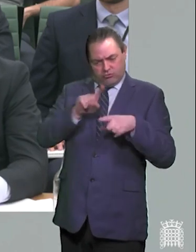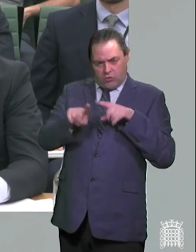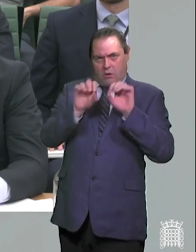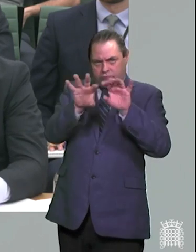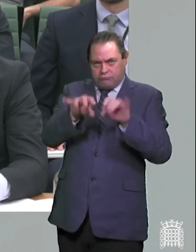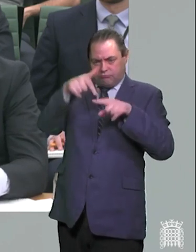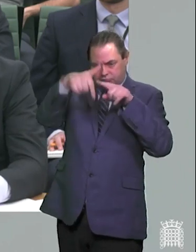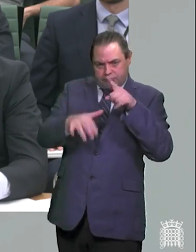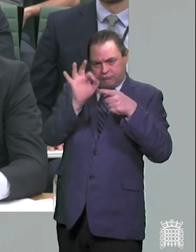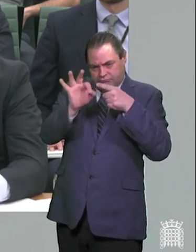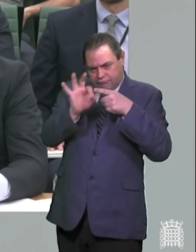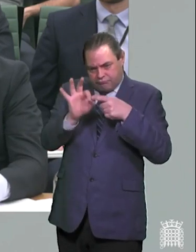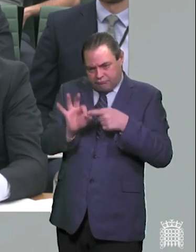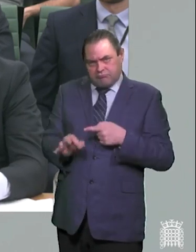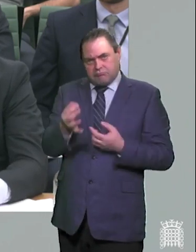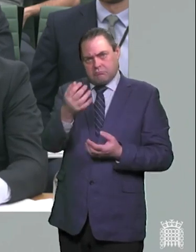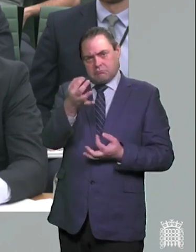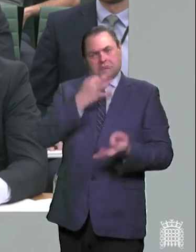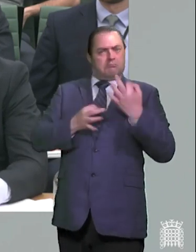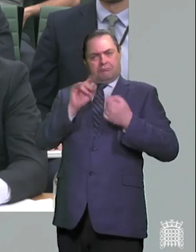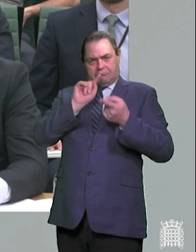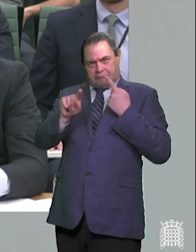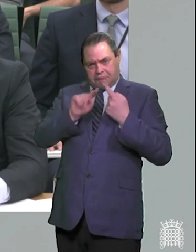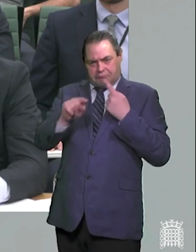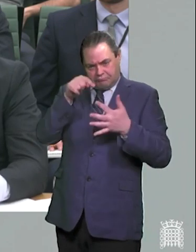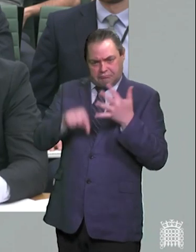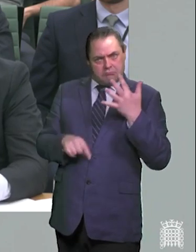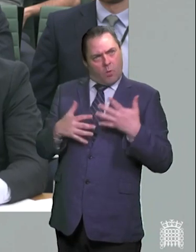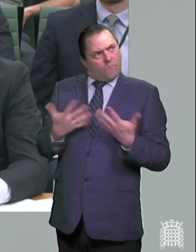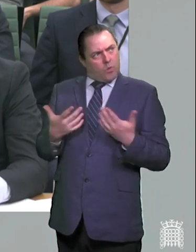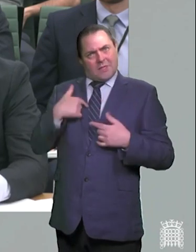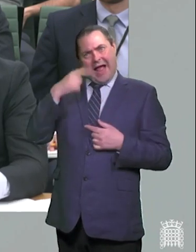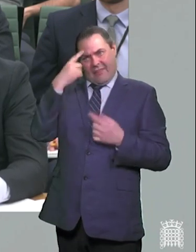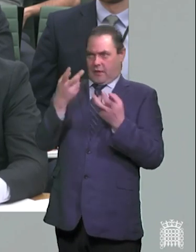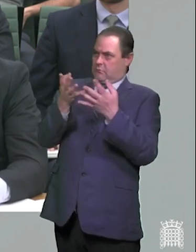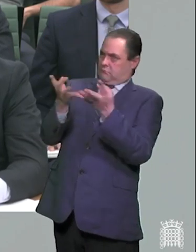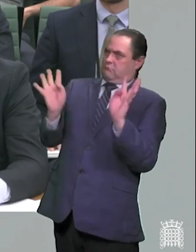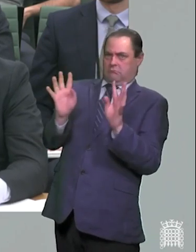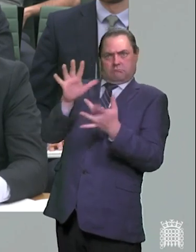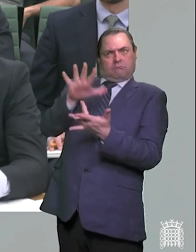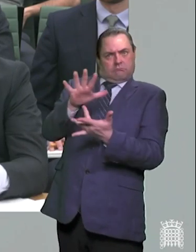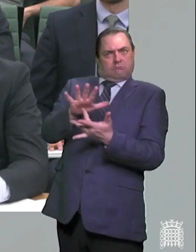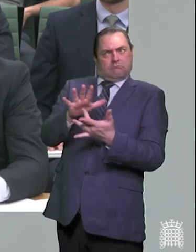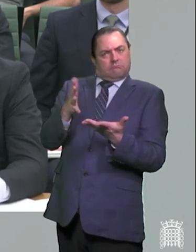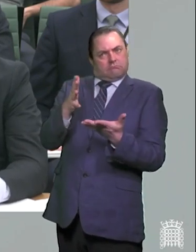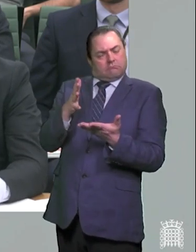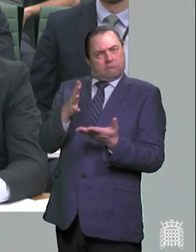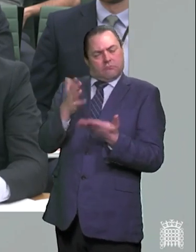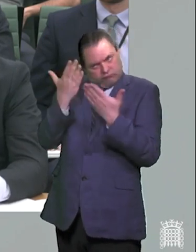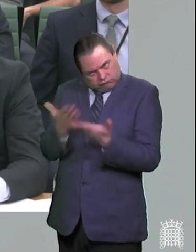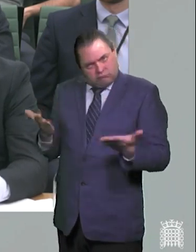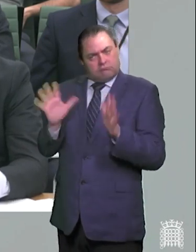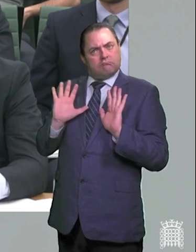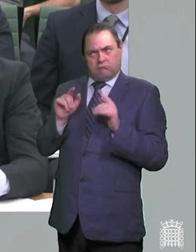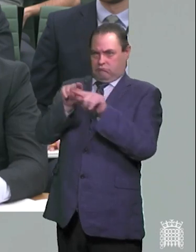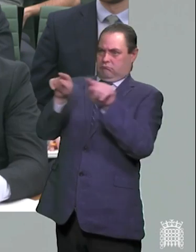in detail the points you've put to me, how seriously I take you and your committee, the respect I have